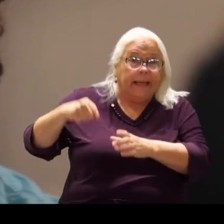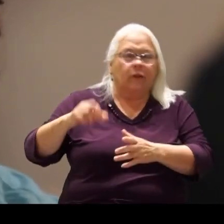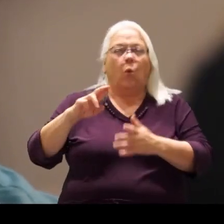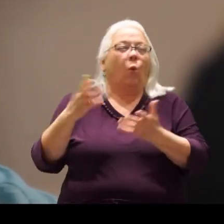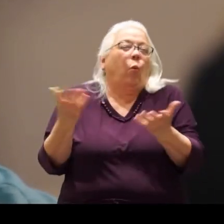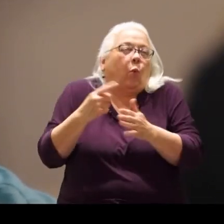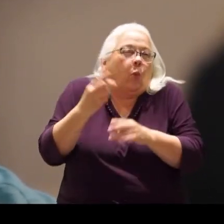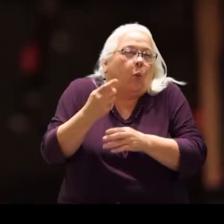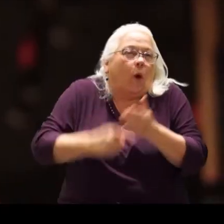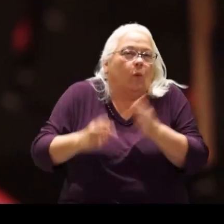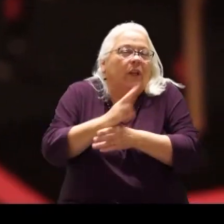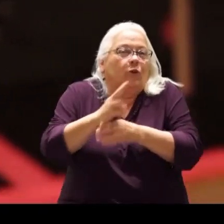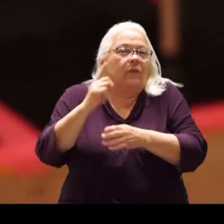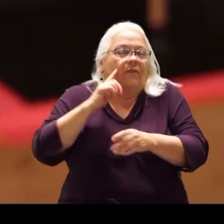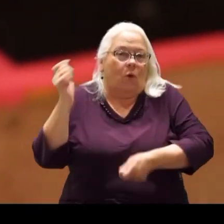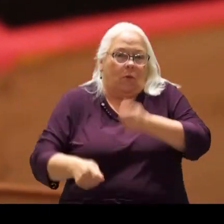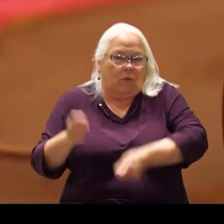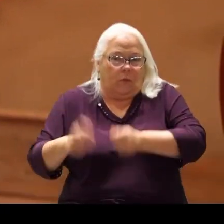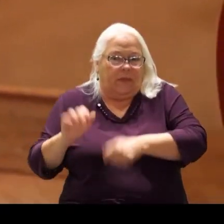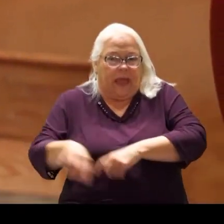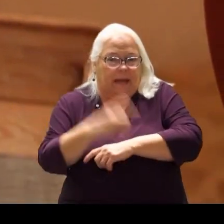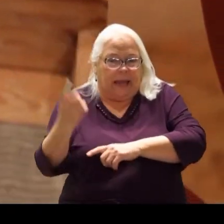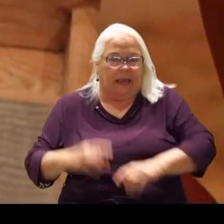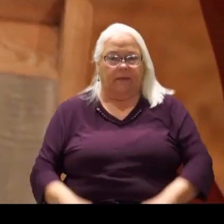whatever random percussion we found that day and we're using.